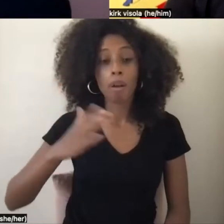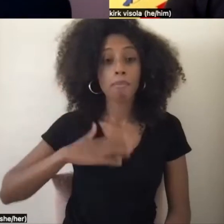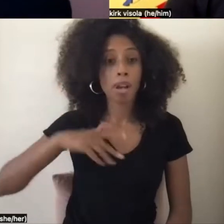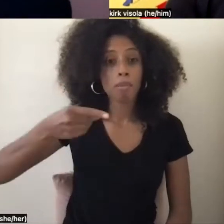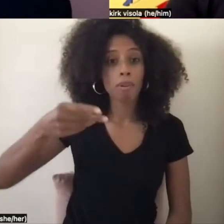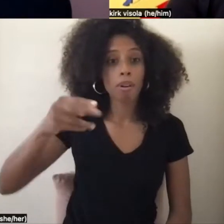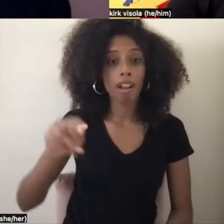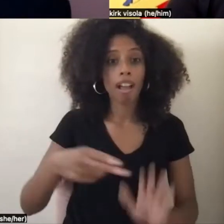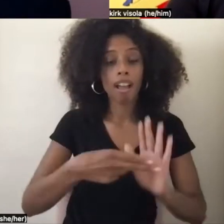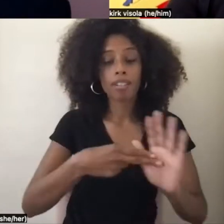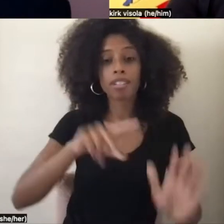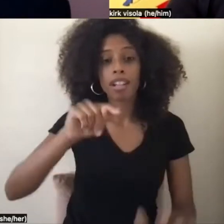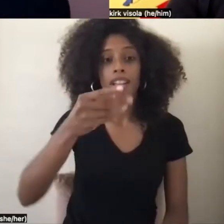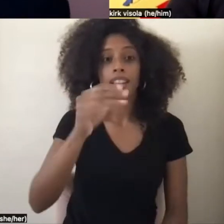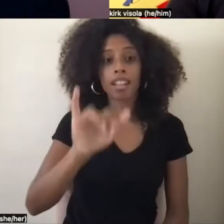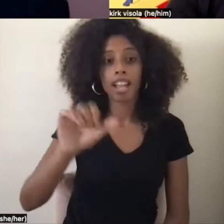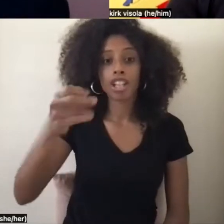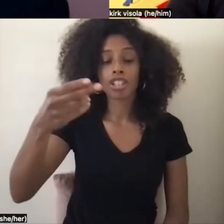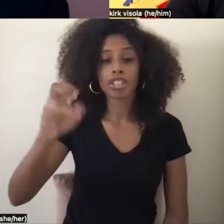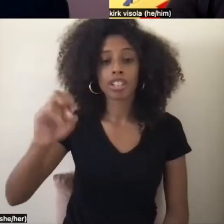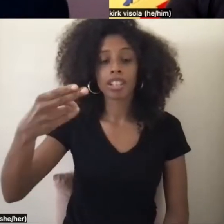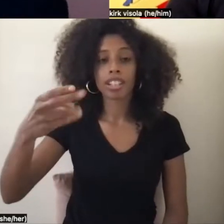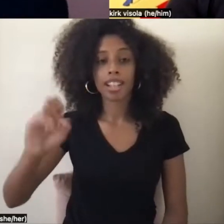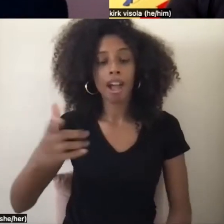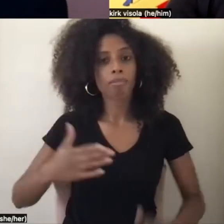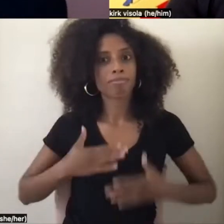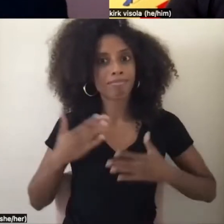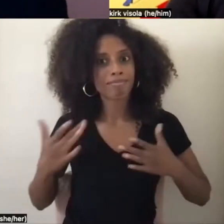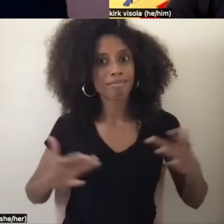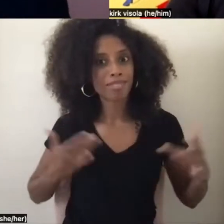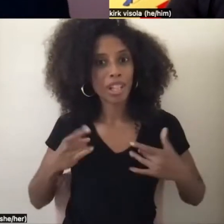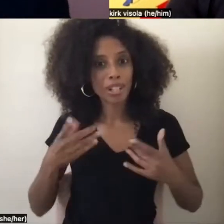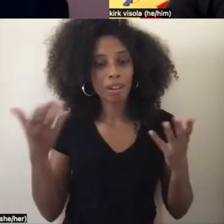today. You can learn more about me on my website,